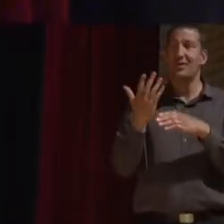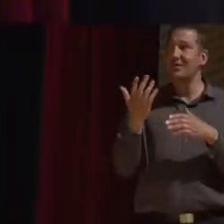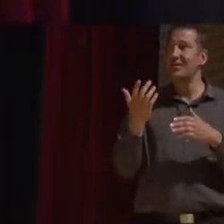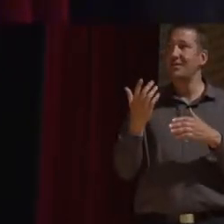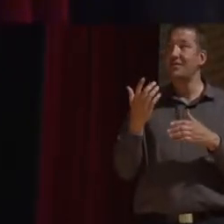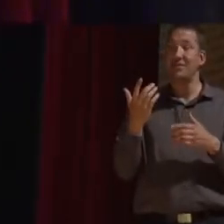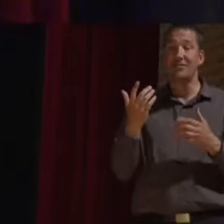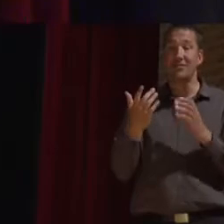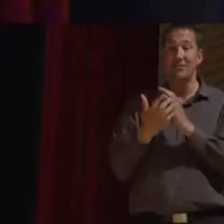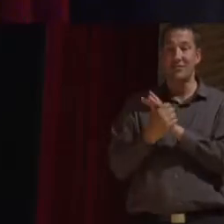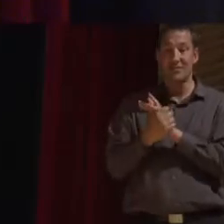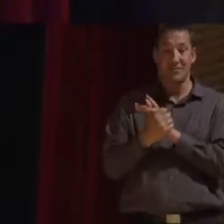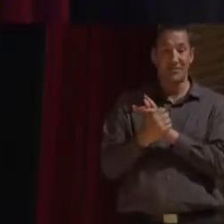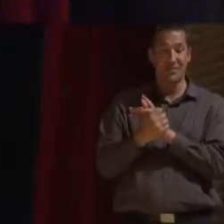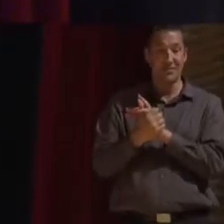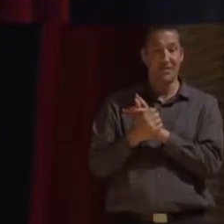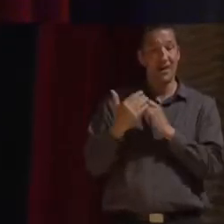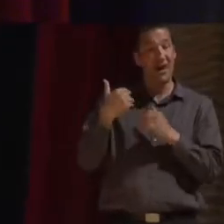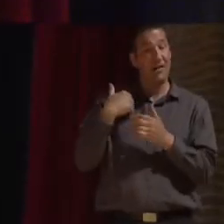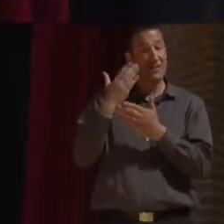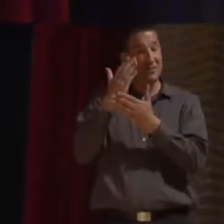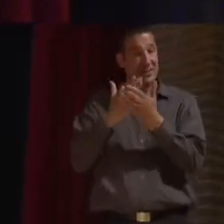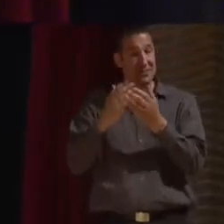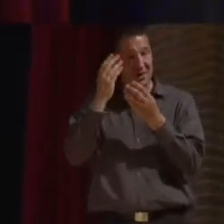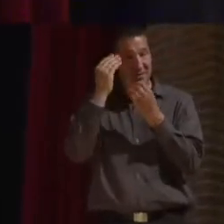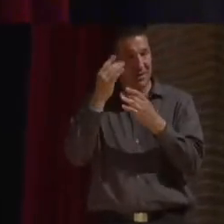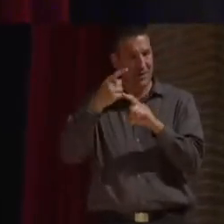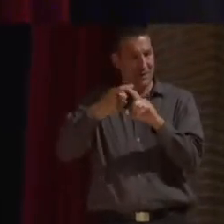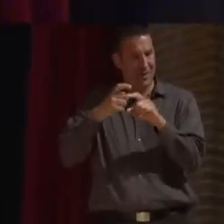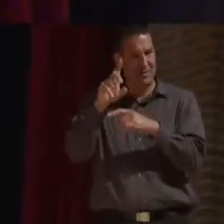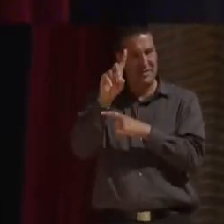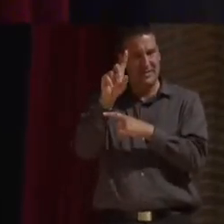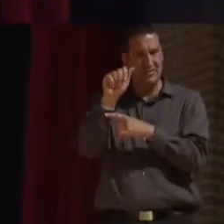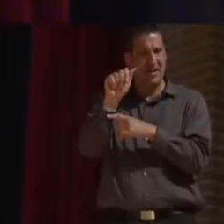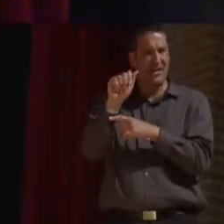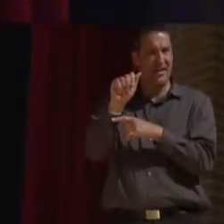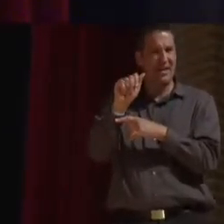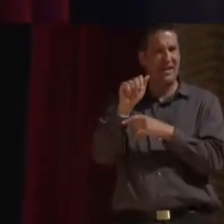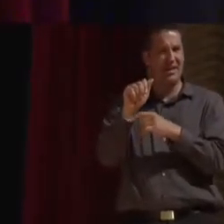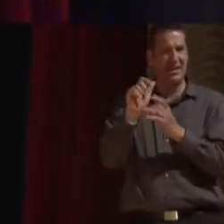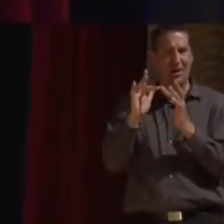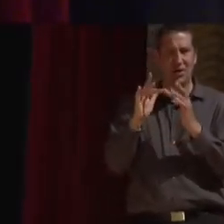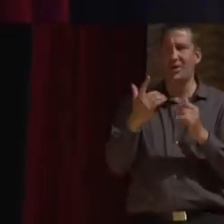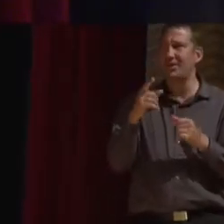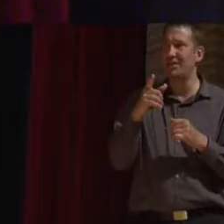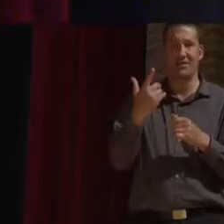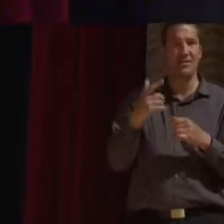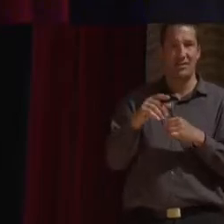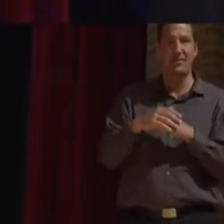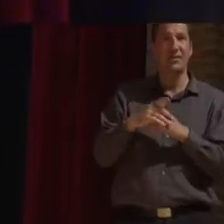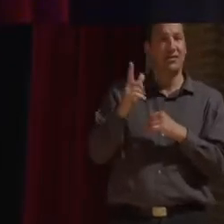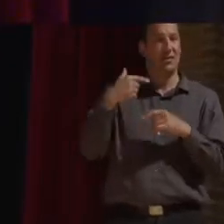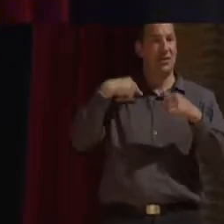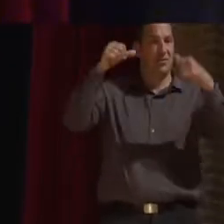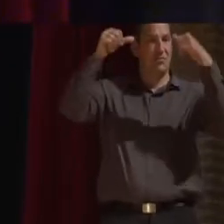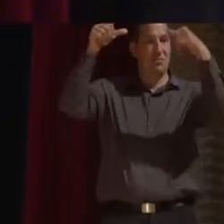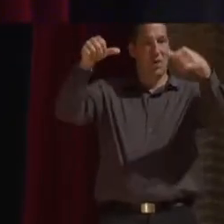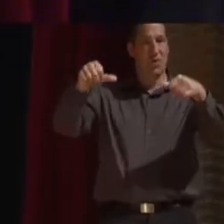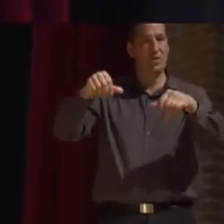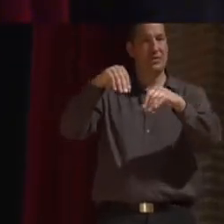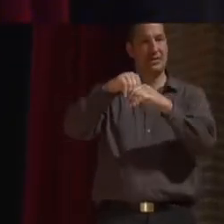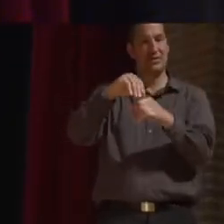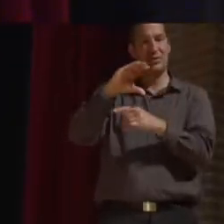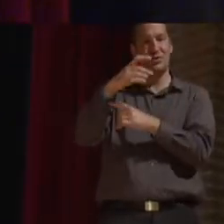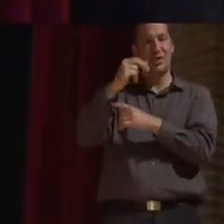that we had some information from the Disability Network, and we've posted it in our chat room. And